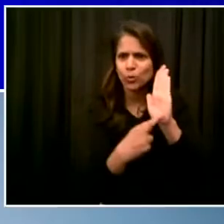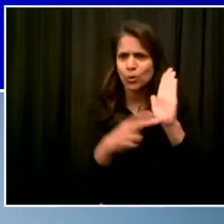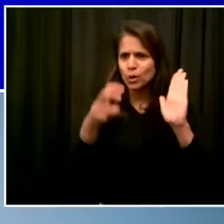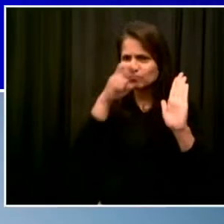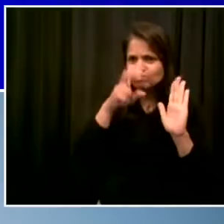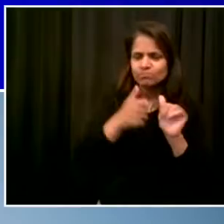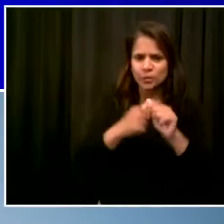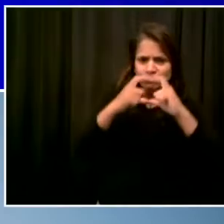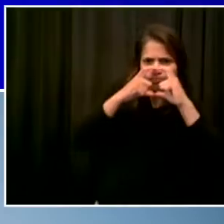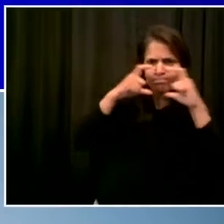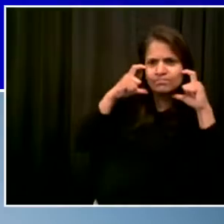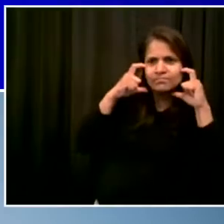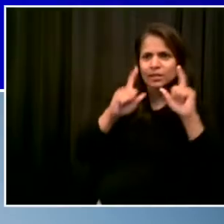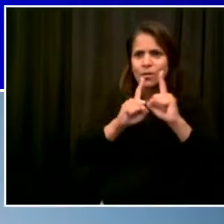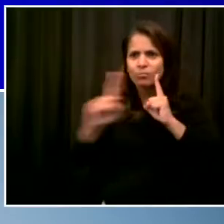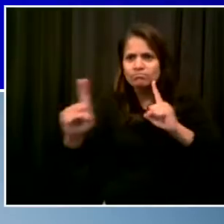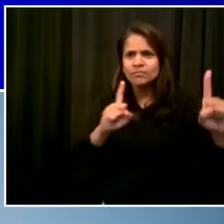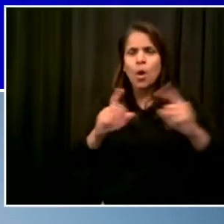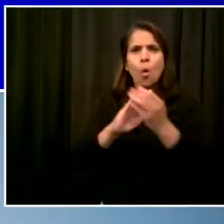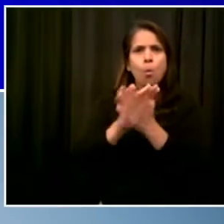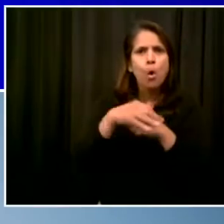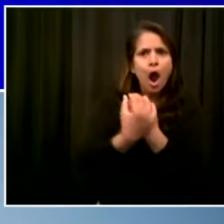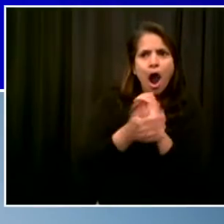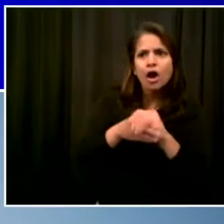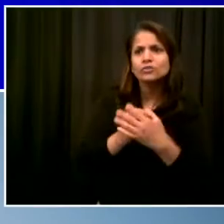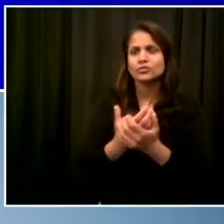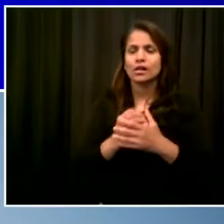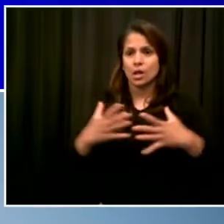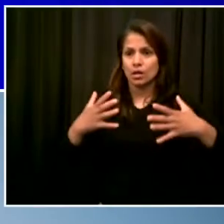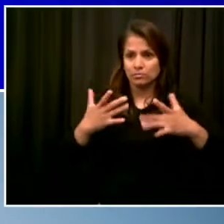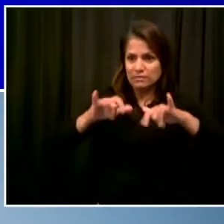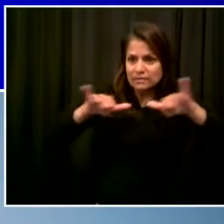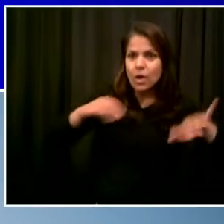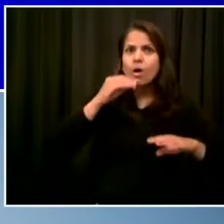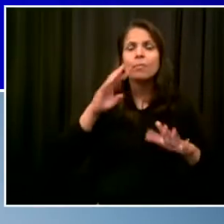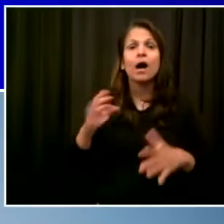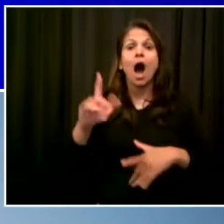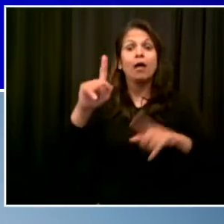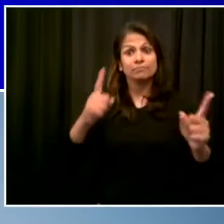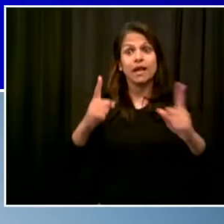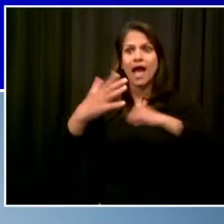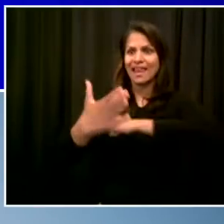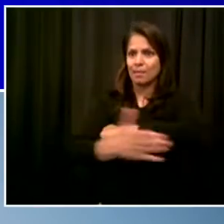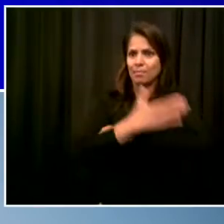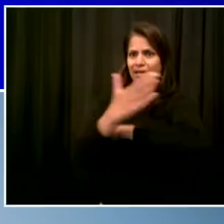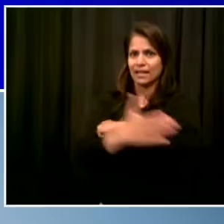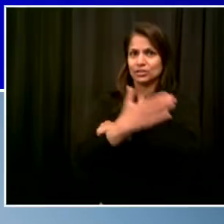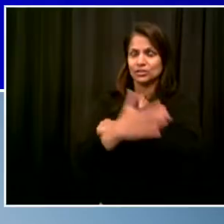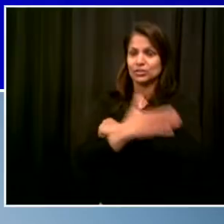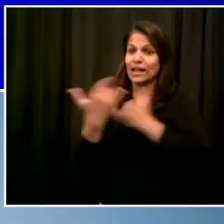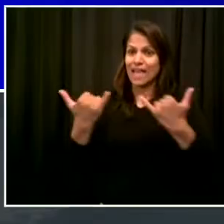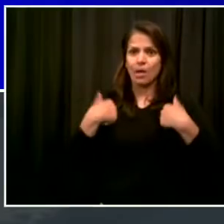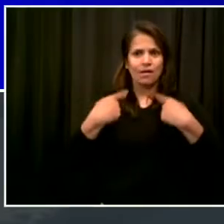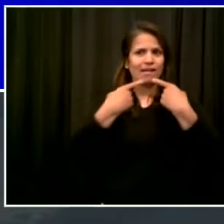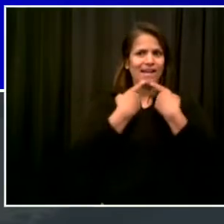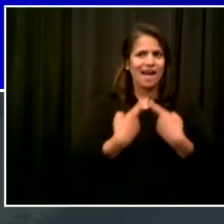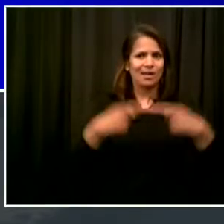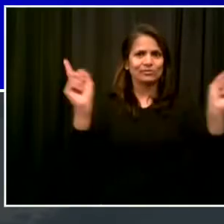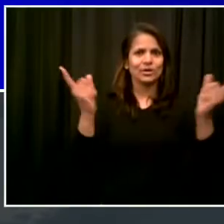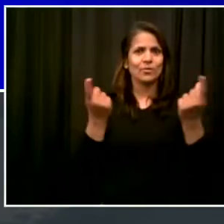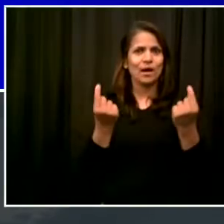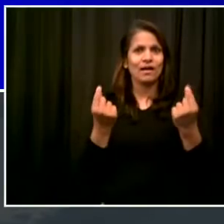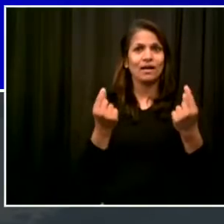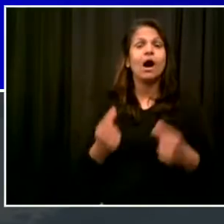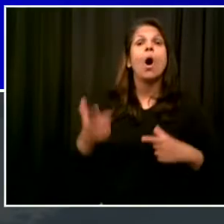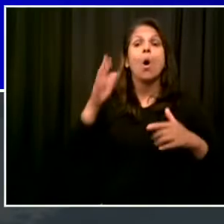be open July 1st. July 1st, beaches open around New York City. Lifeguards ready